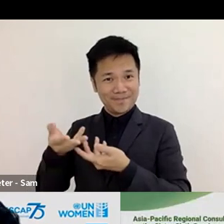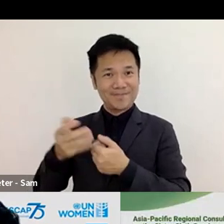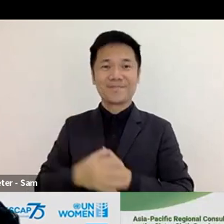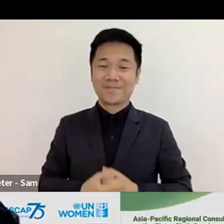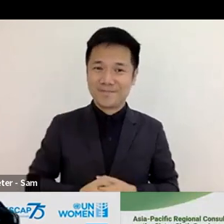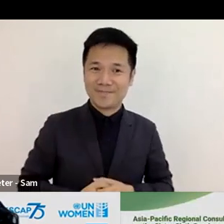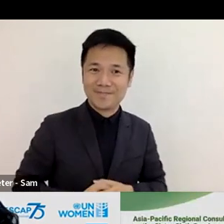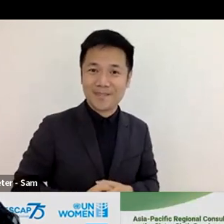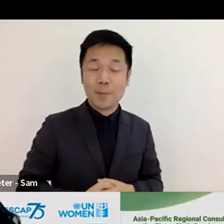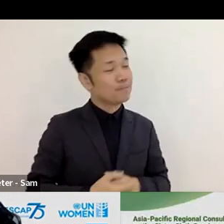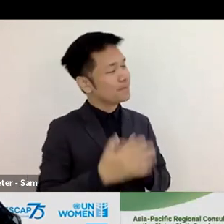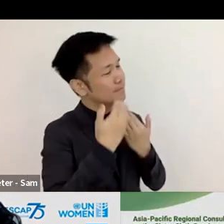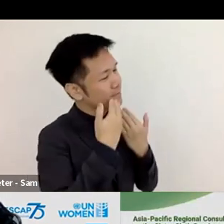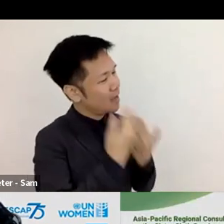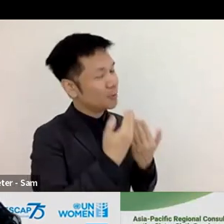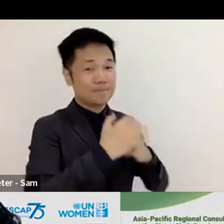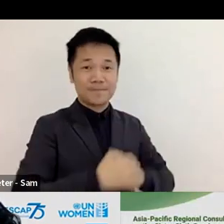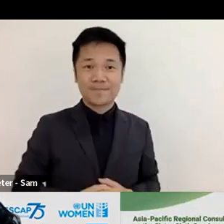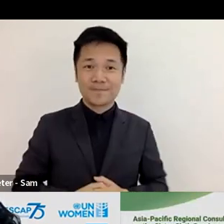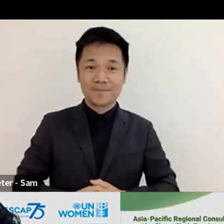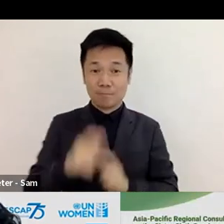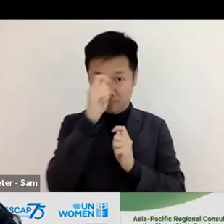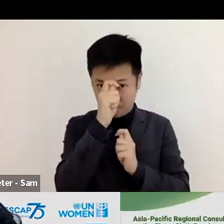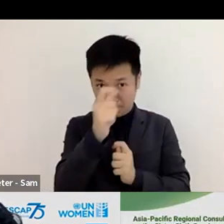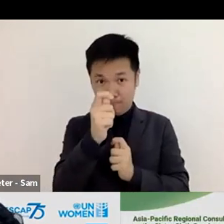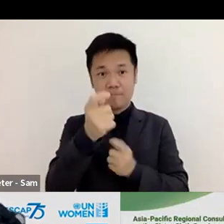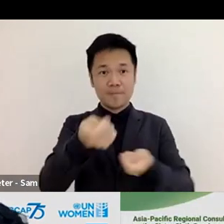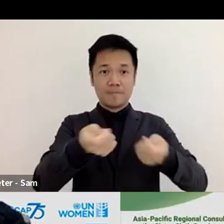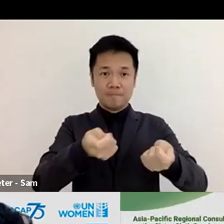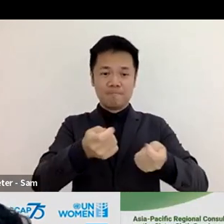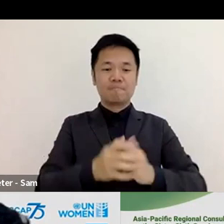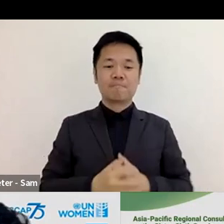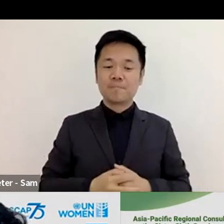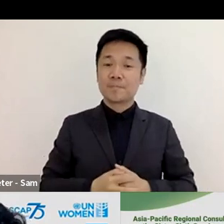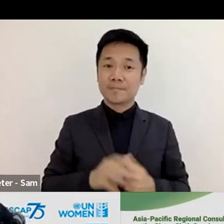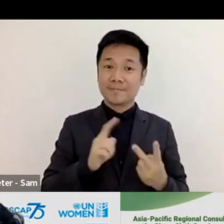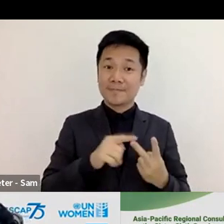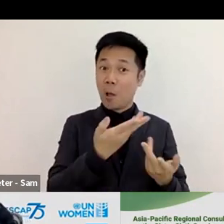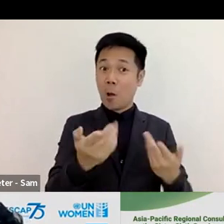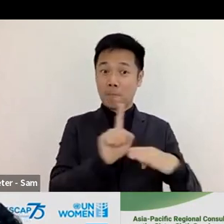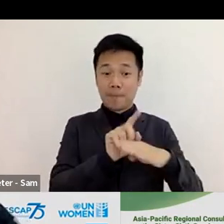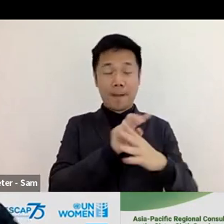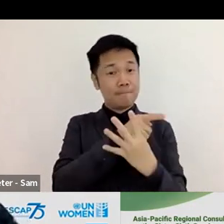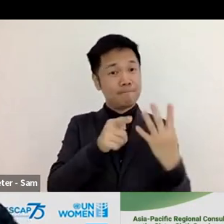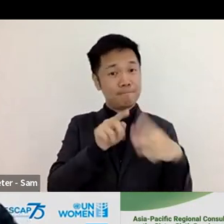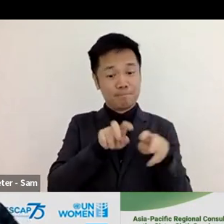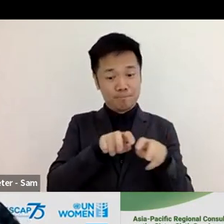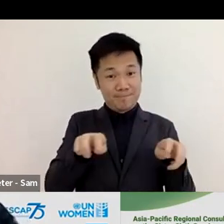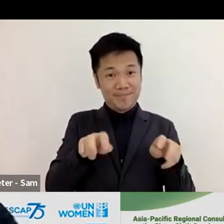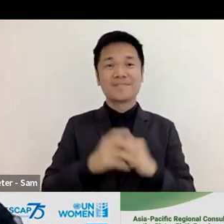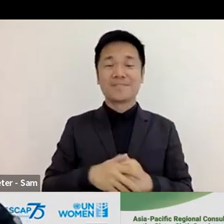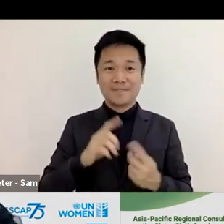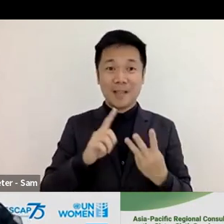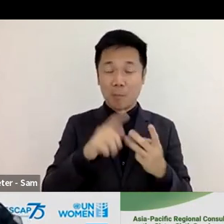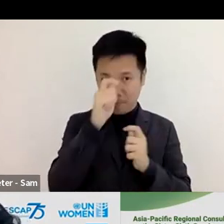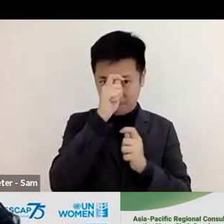Thank you. A respected moderator, fellow panelists, and distinguished